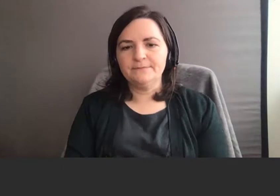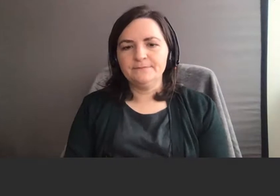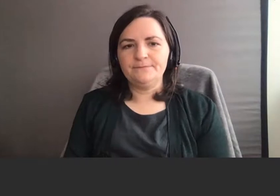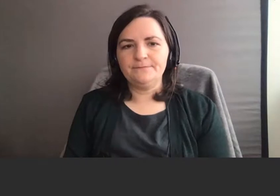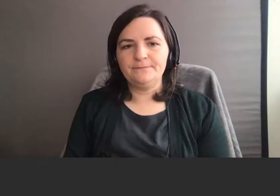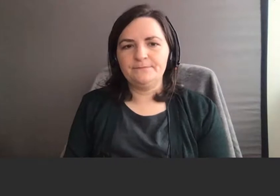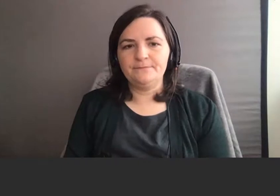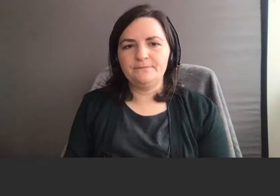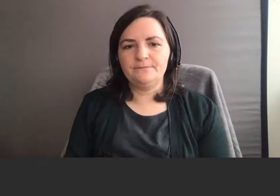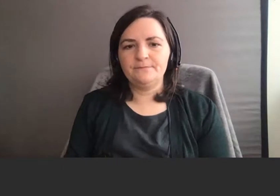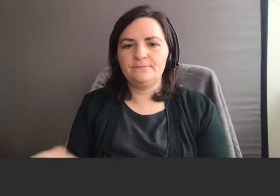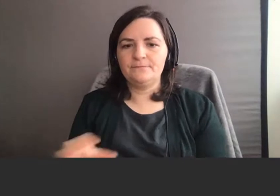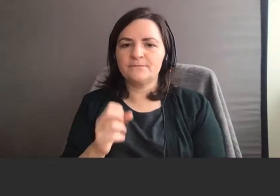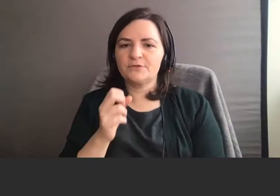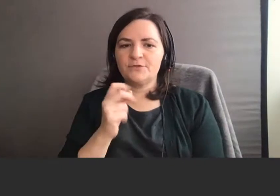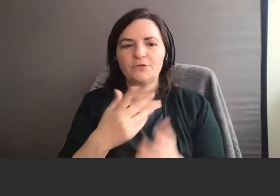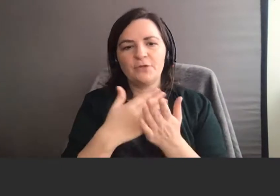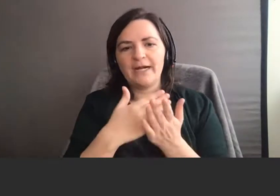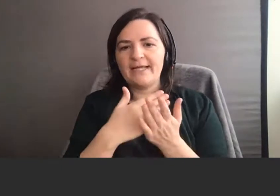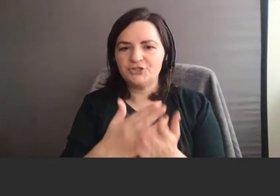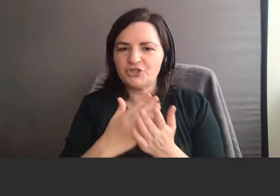Okay, if I go back to sharing the screen again.